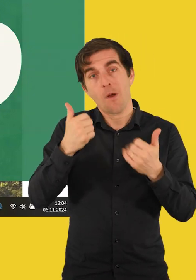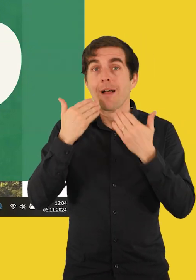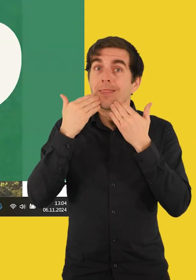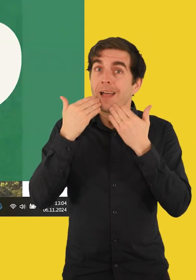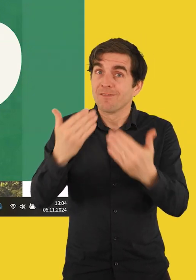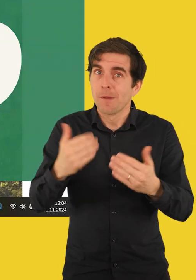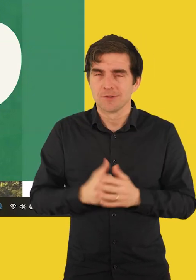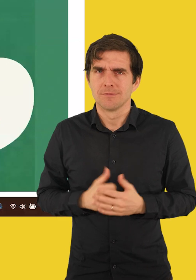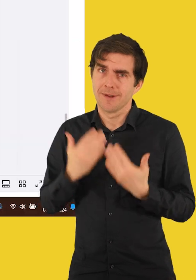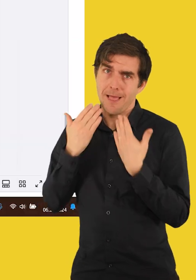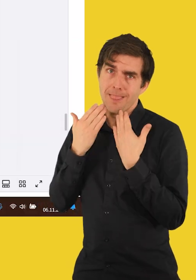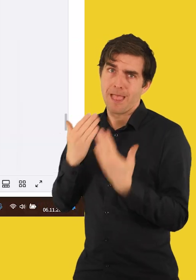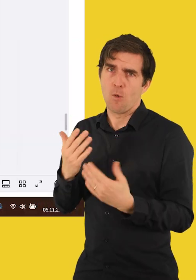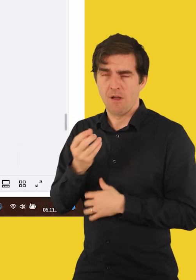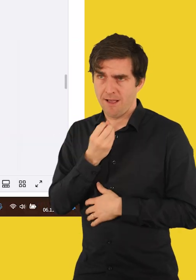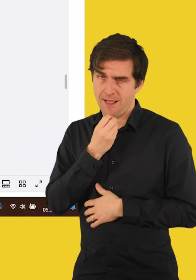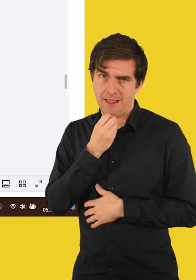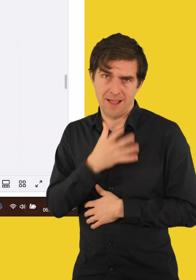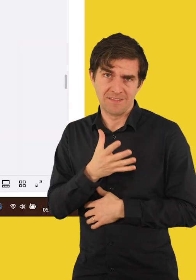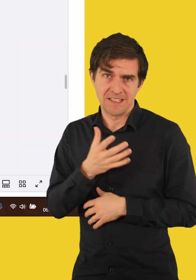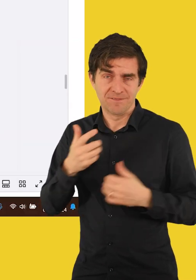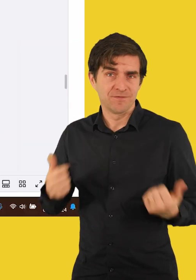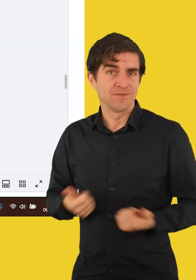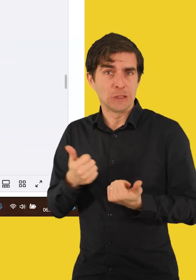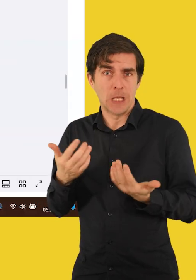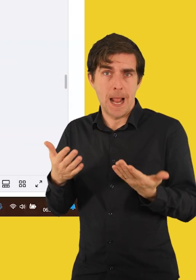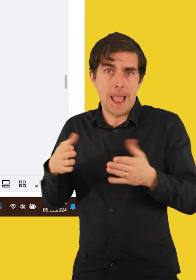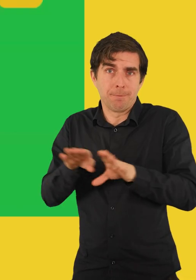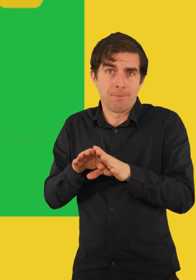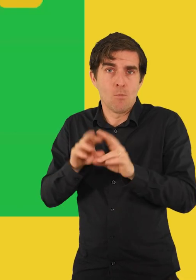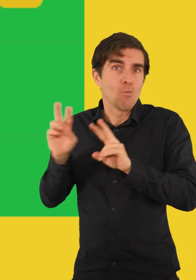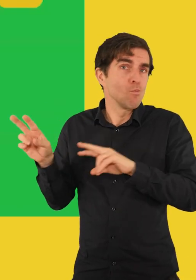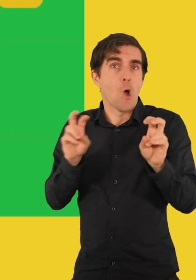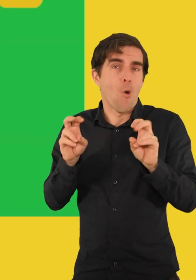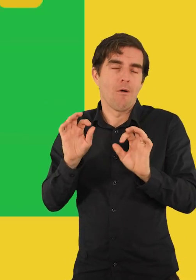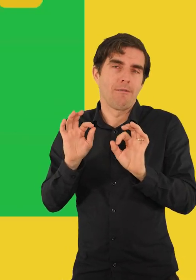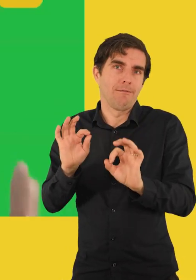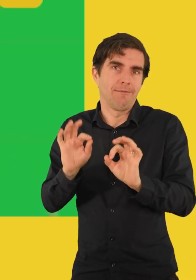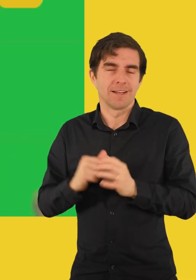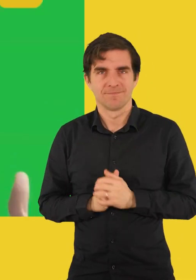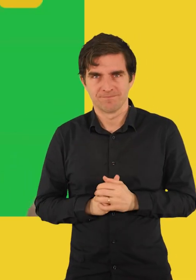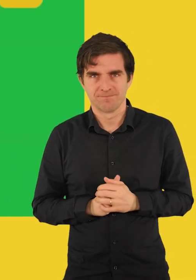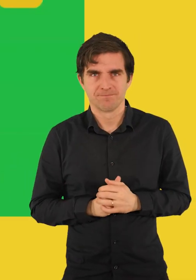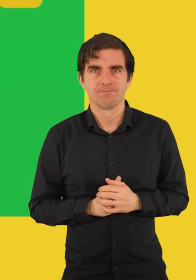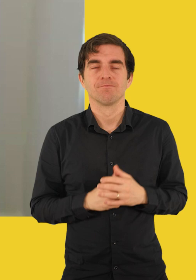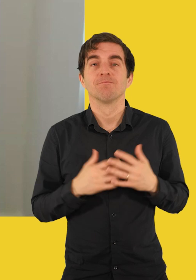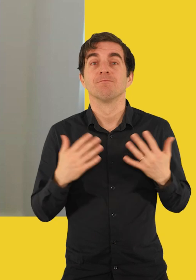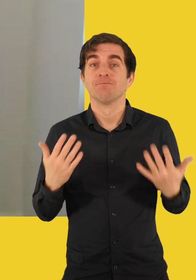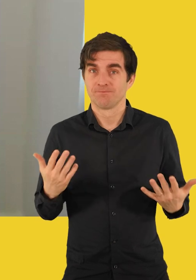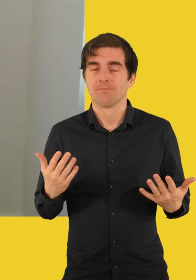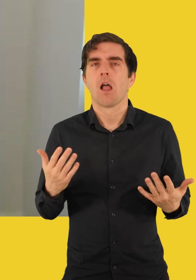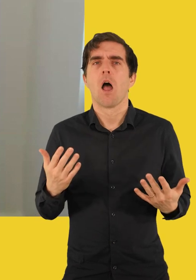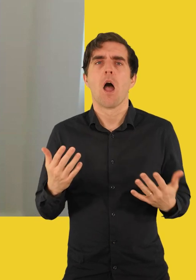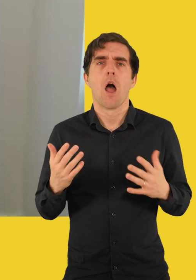much. Thank you, Yuge. What a good quote to wrap up on, and thank you for presenting while sick. And also, I have to say thank you